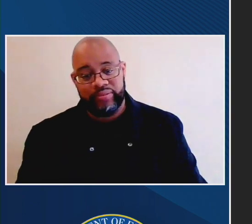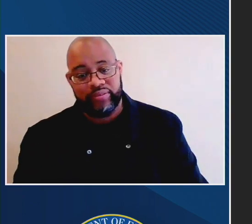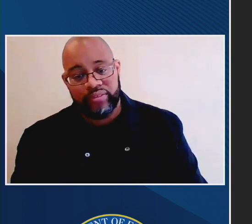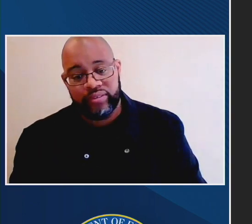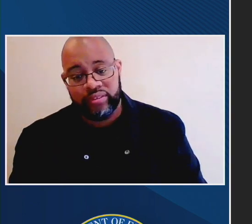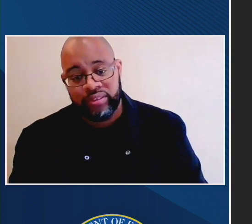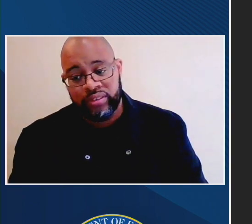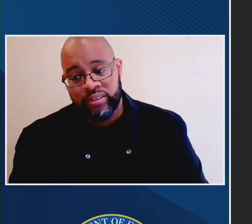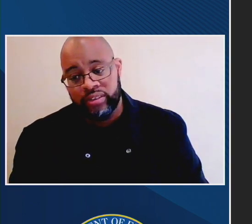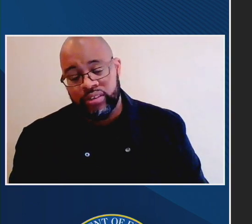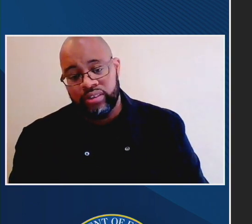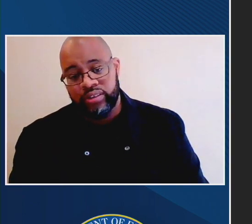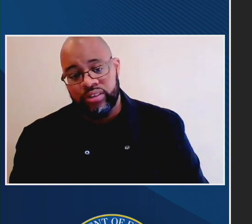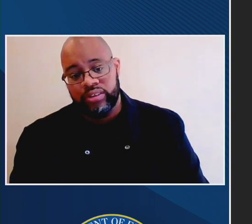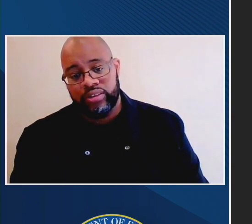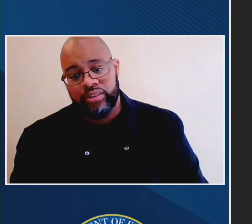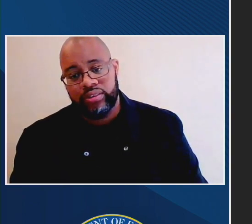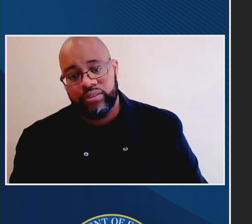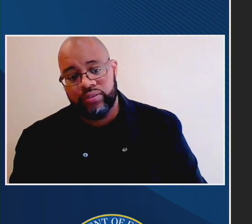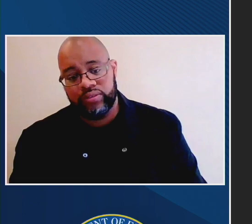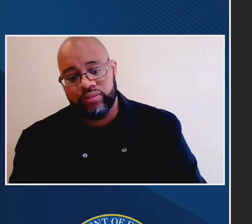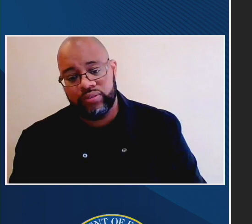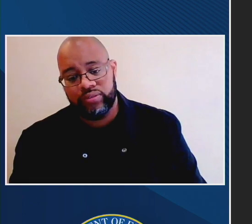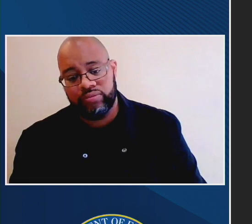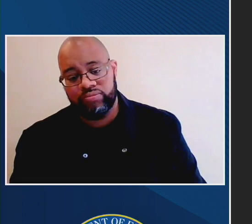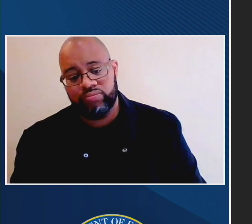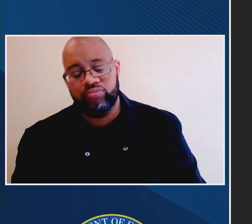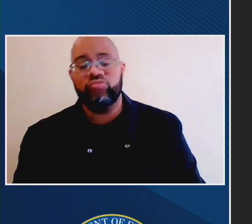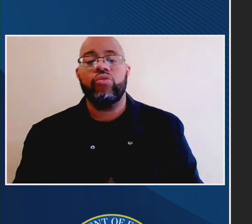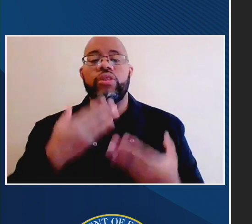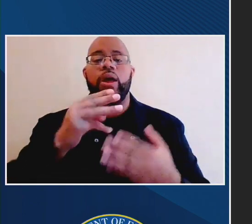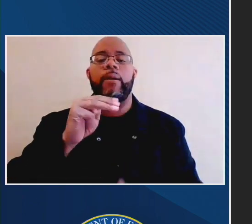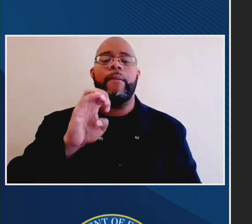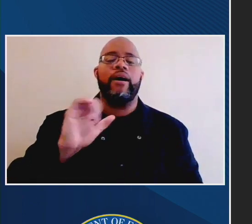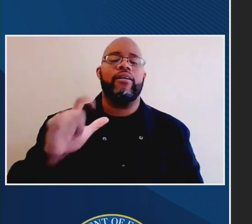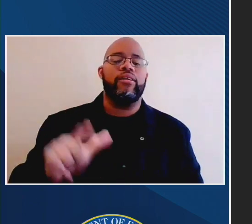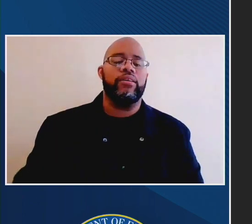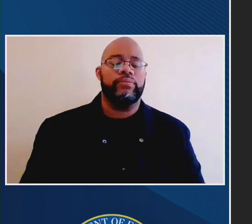it just because a lot of our things is well, it's tied to the law, so then we can't change it. So